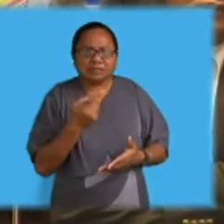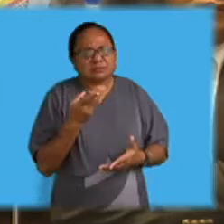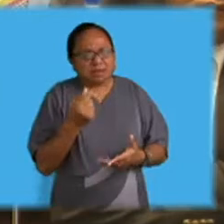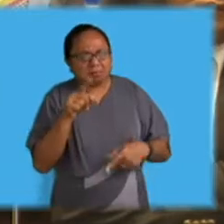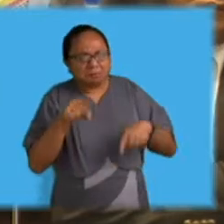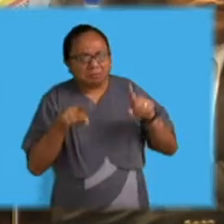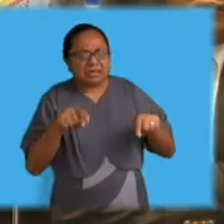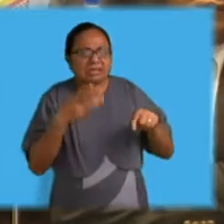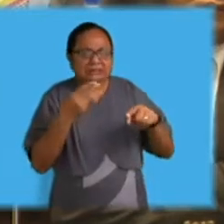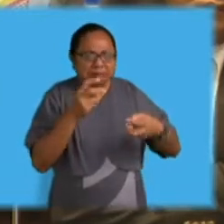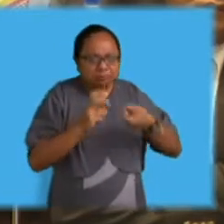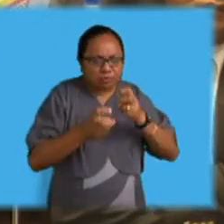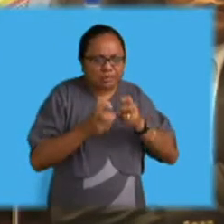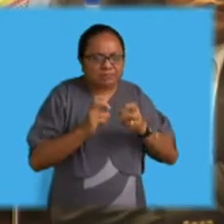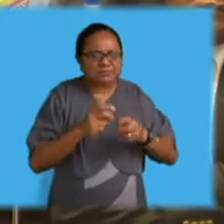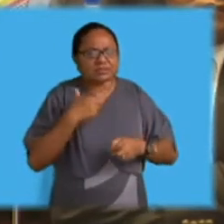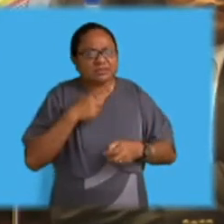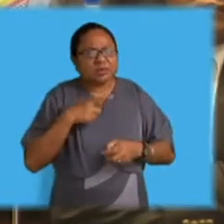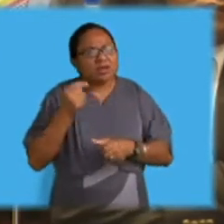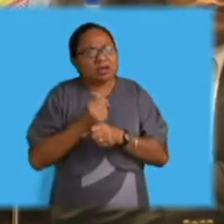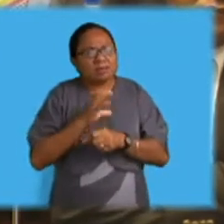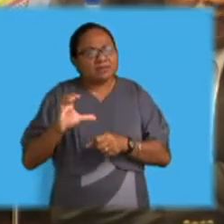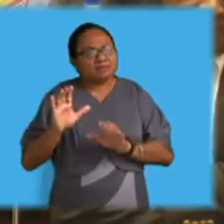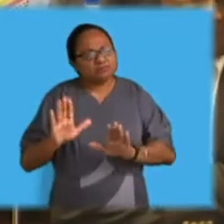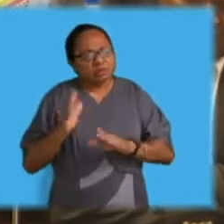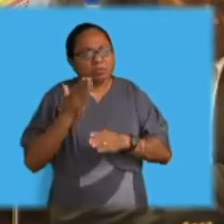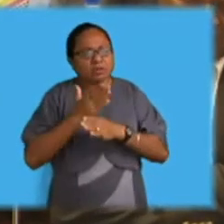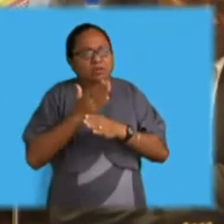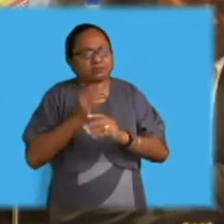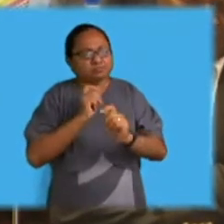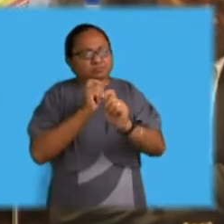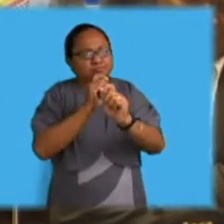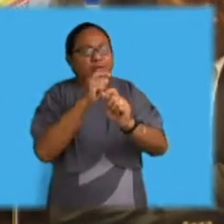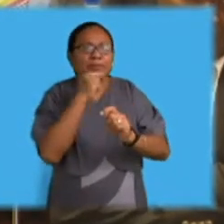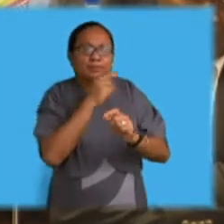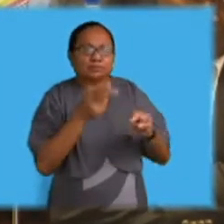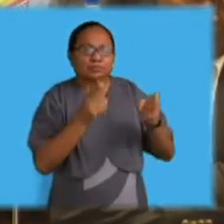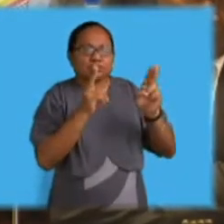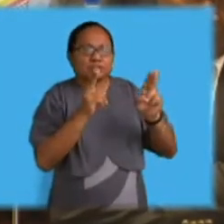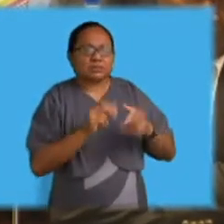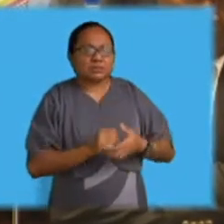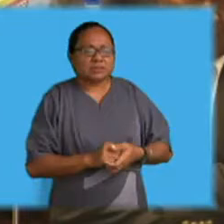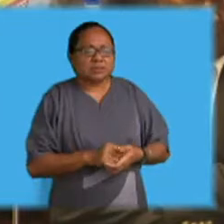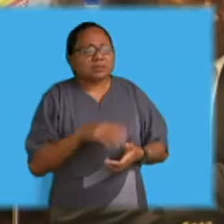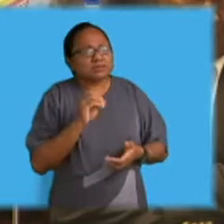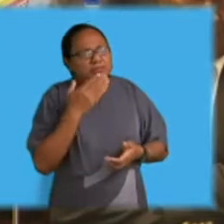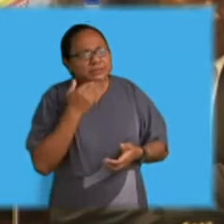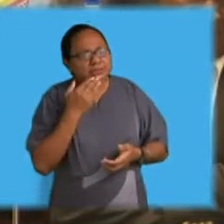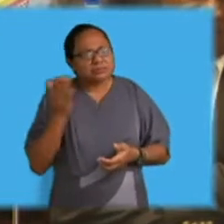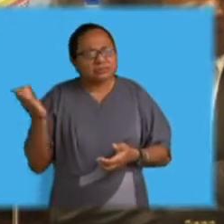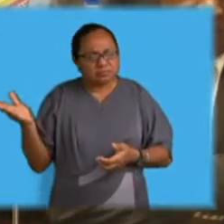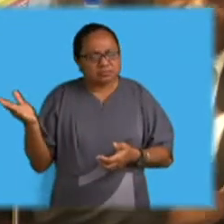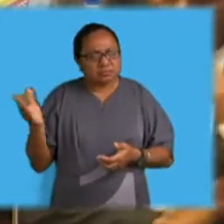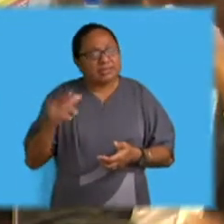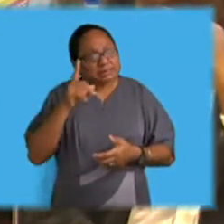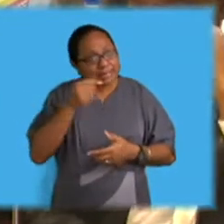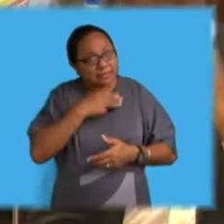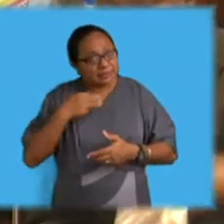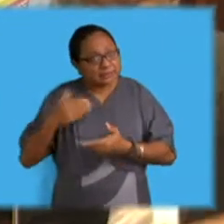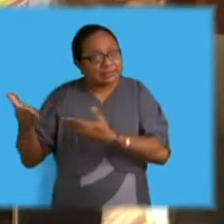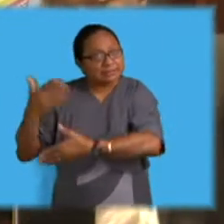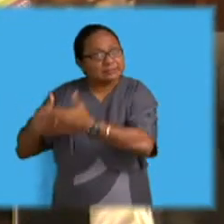variations according to the work being done. Can the Honourable Minister enlighten the